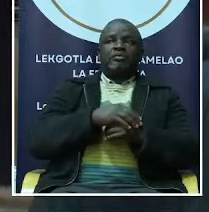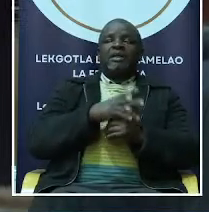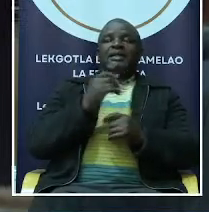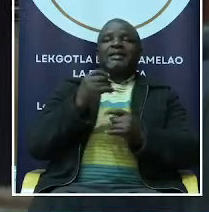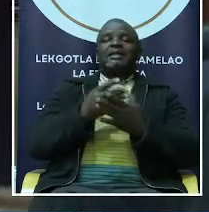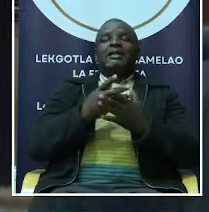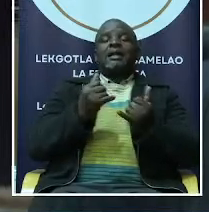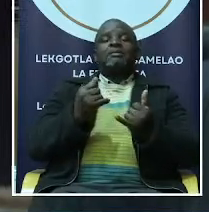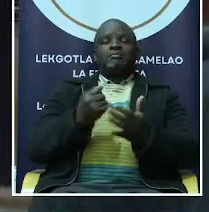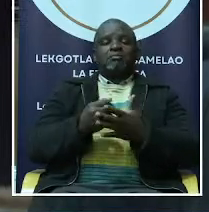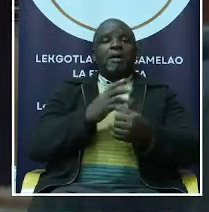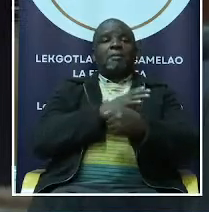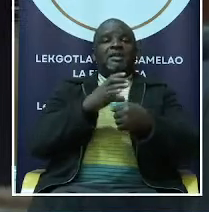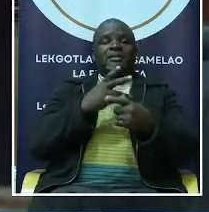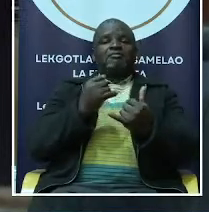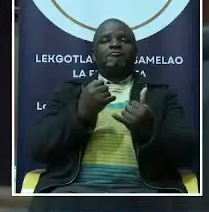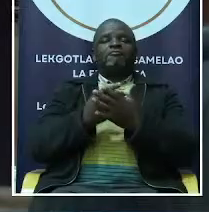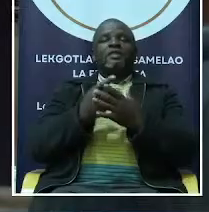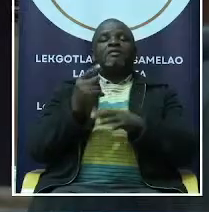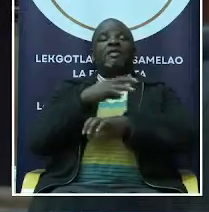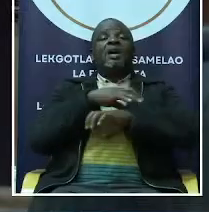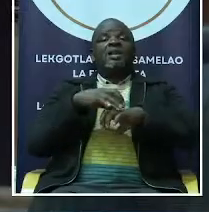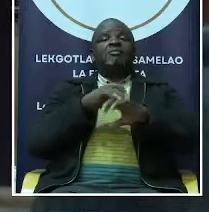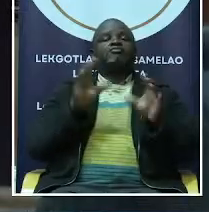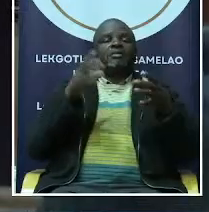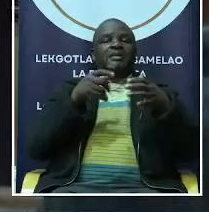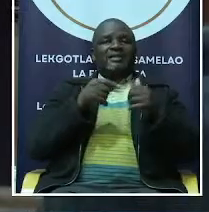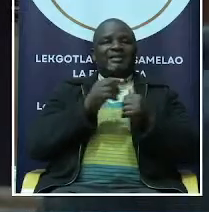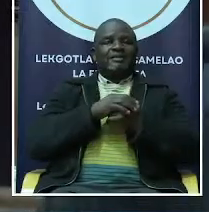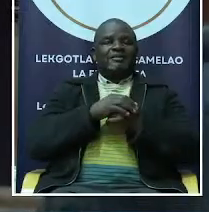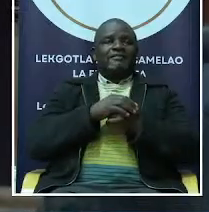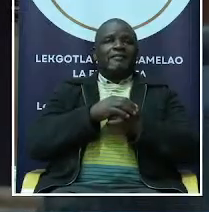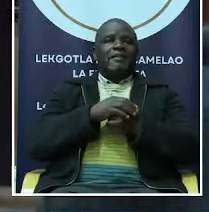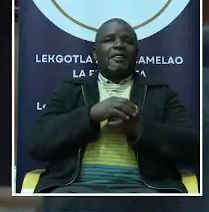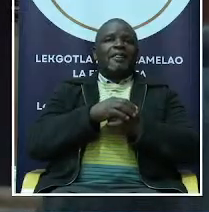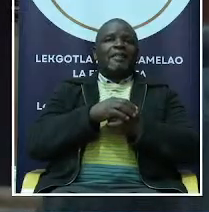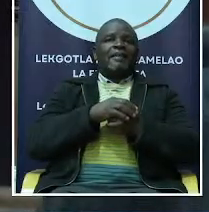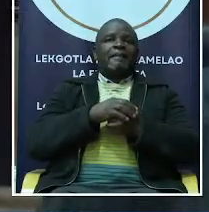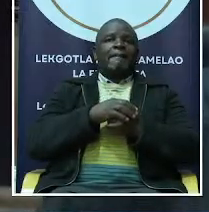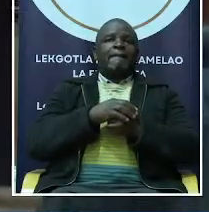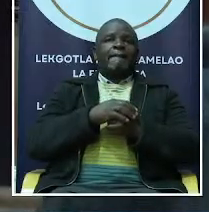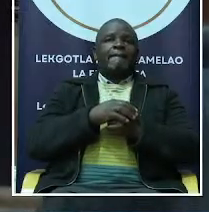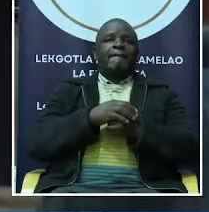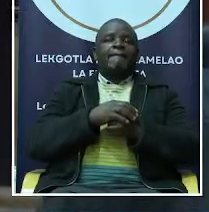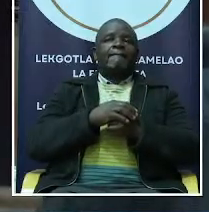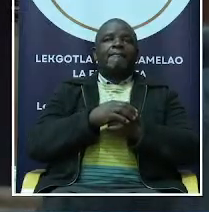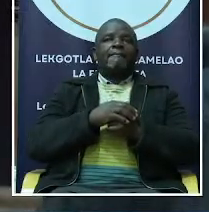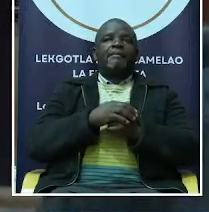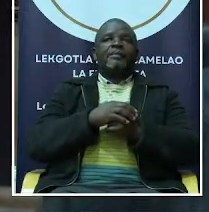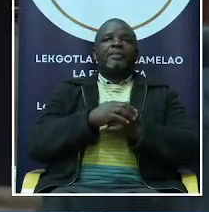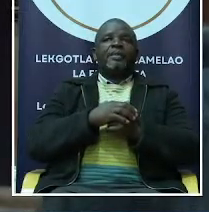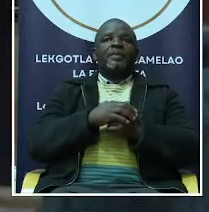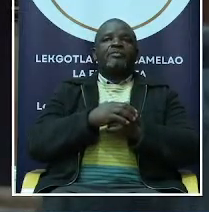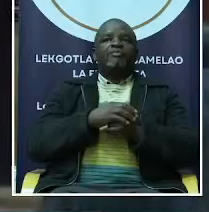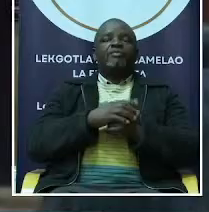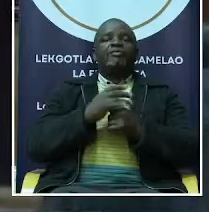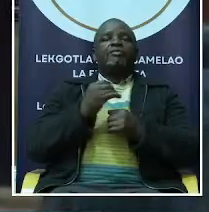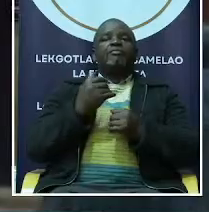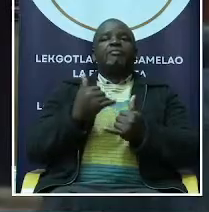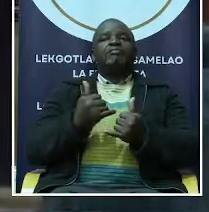great potential in the agricultural sector. Now, there is not much that is being